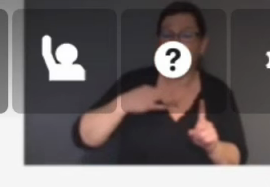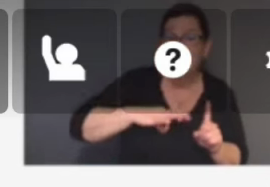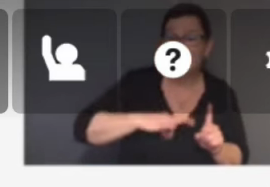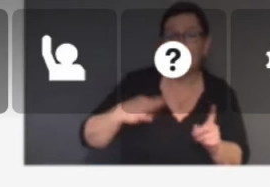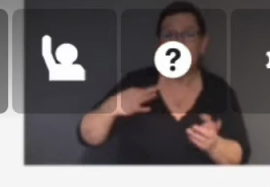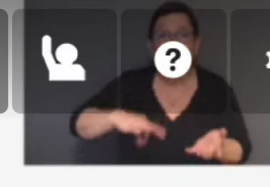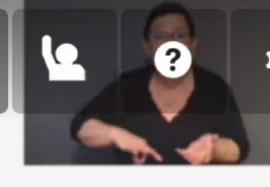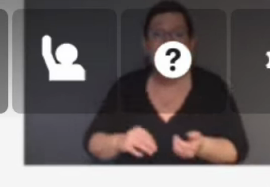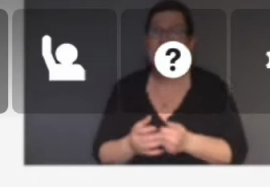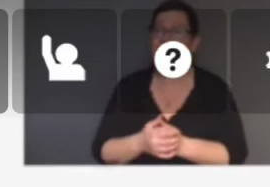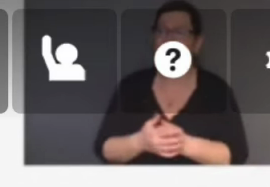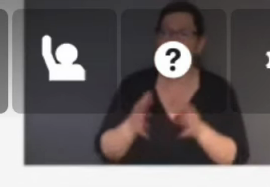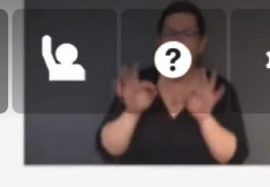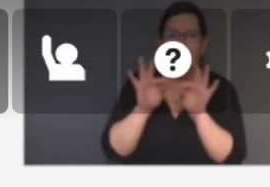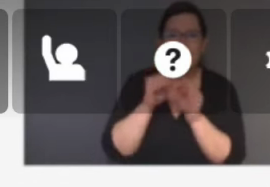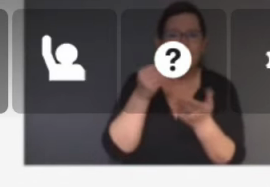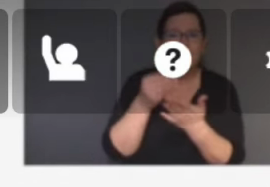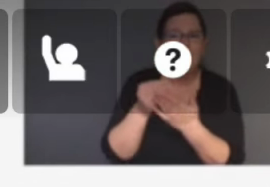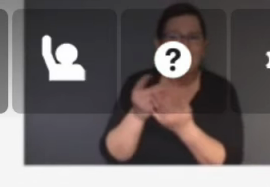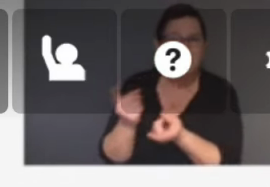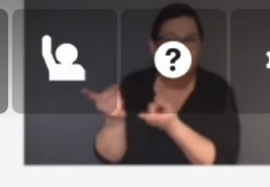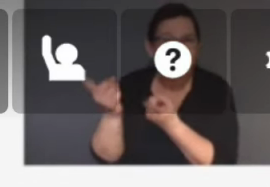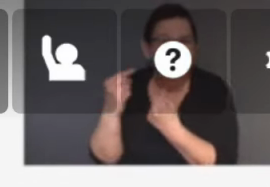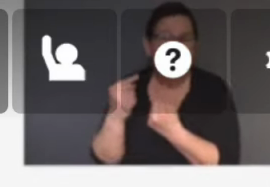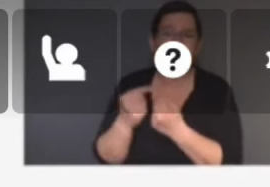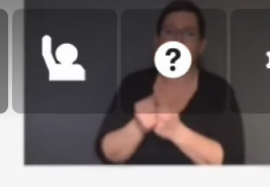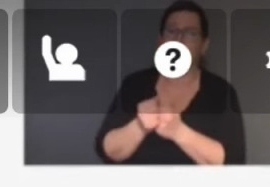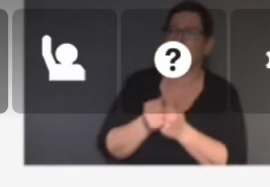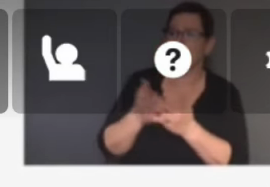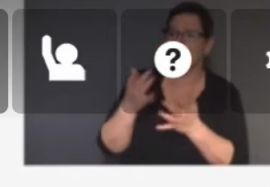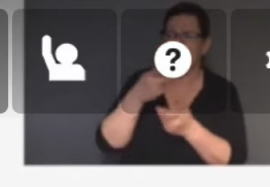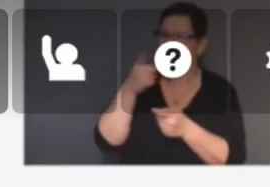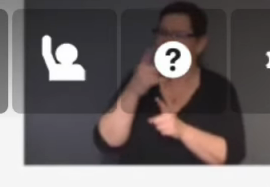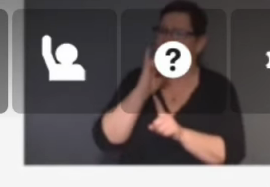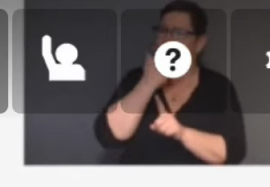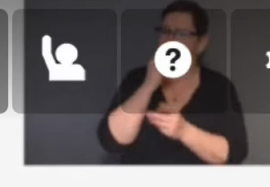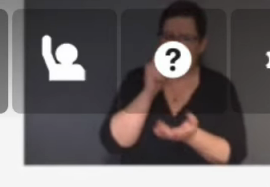statements, manage direct deposit, change your